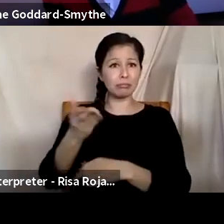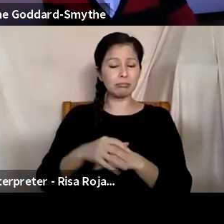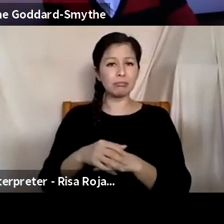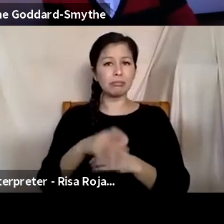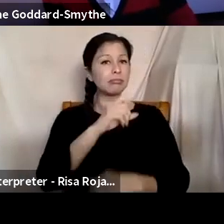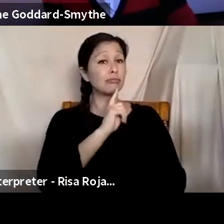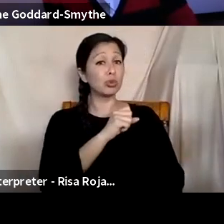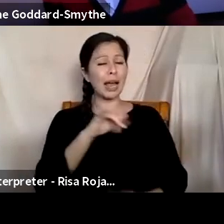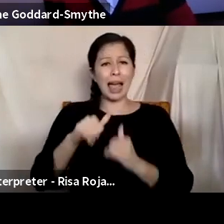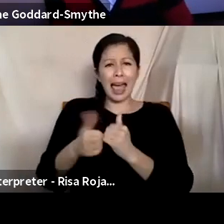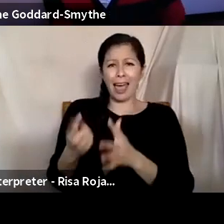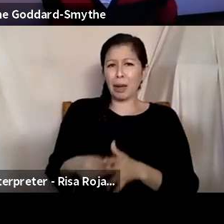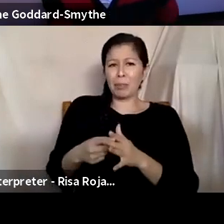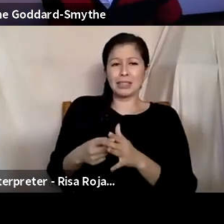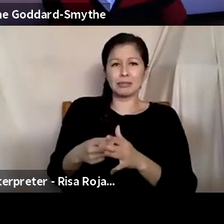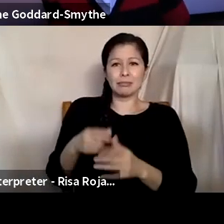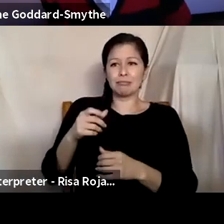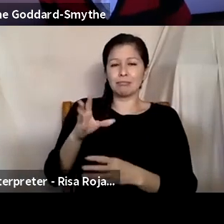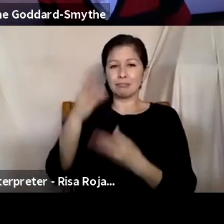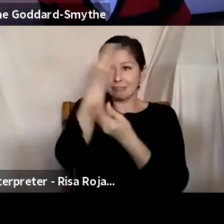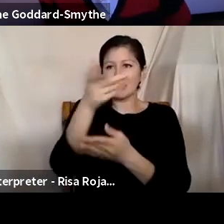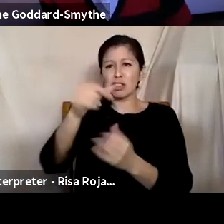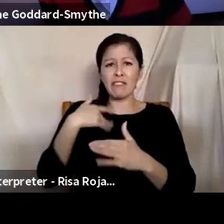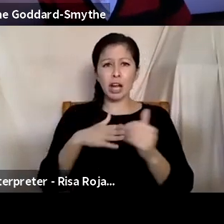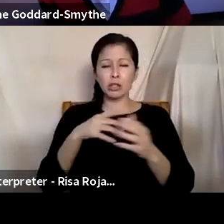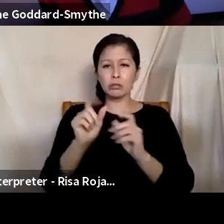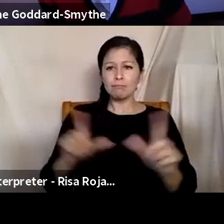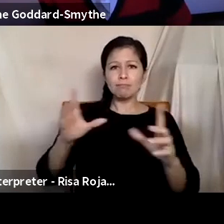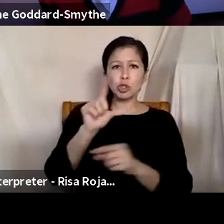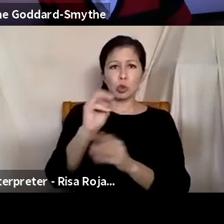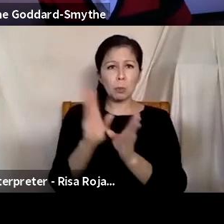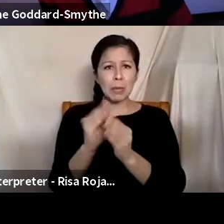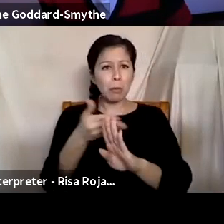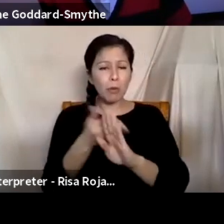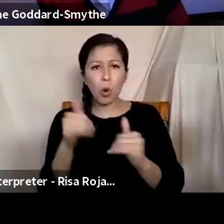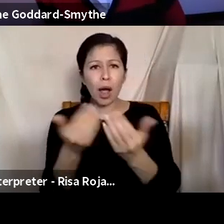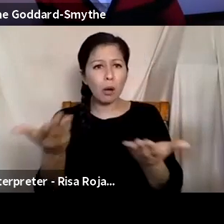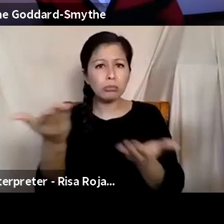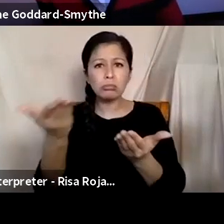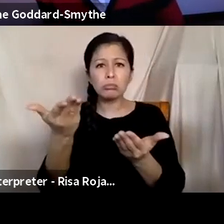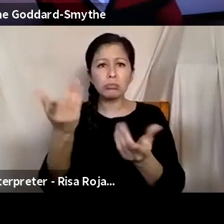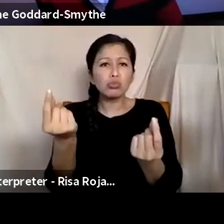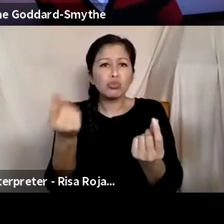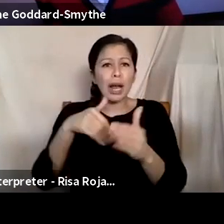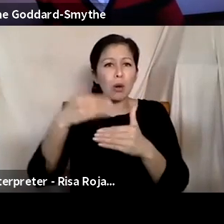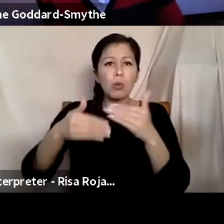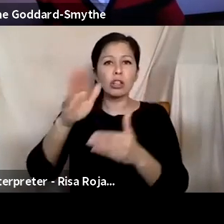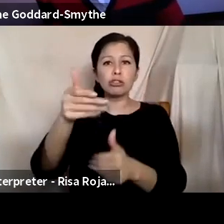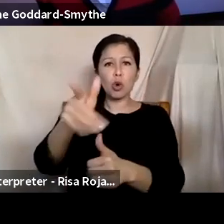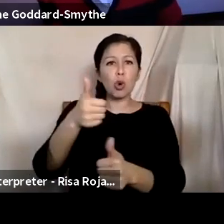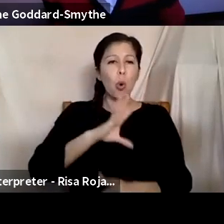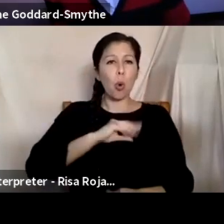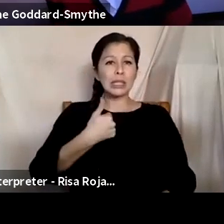How do you even begin to make people feel comfortable? Do you Zoom with them beforehand? How do you process your